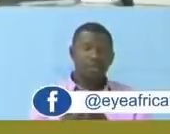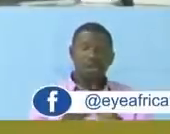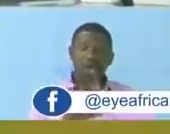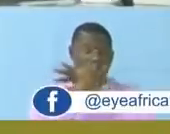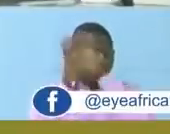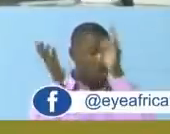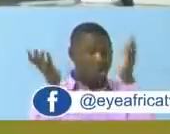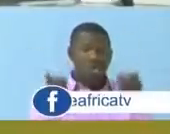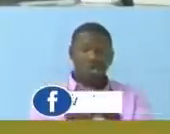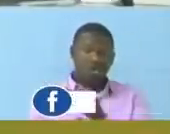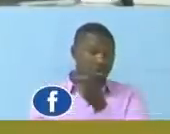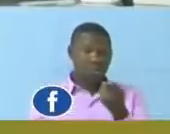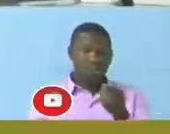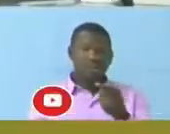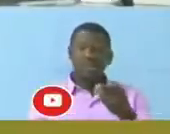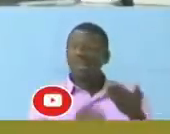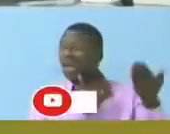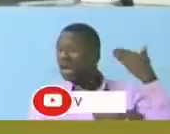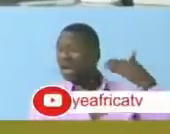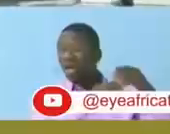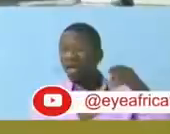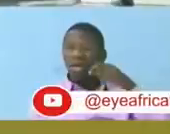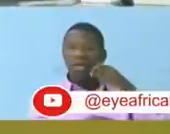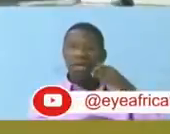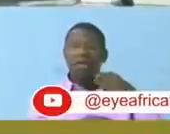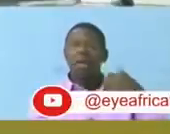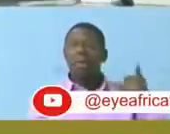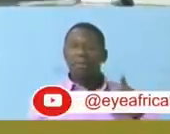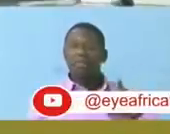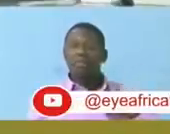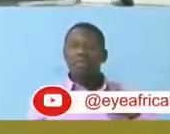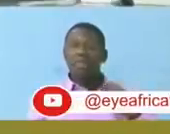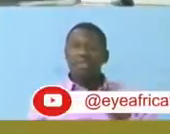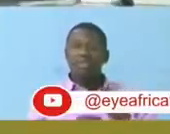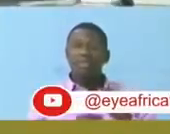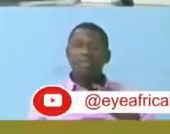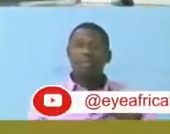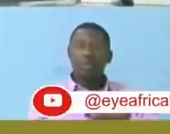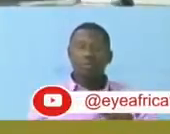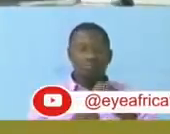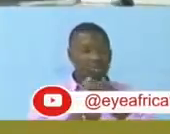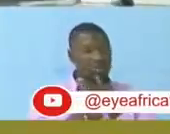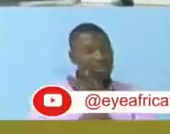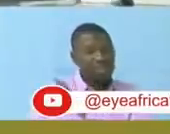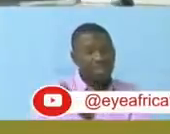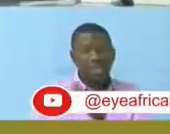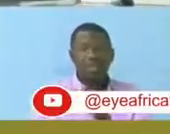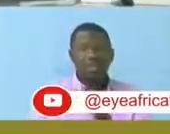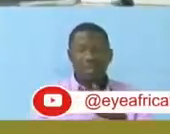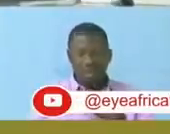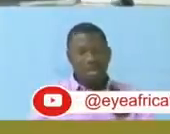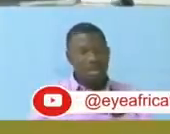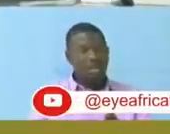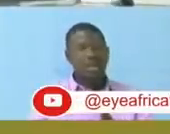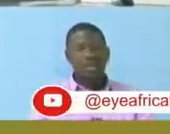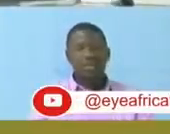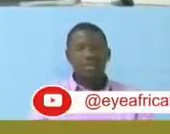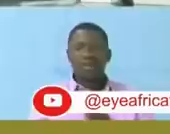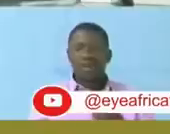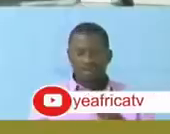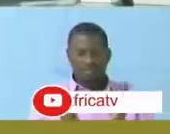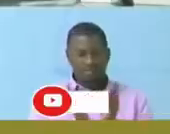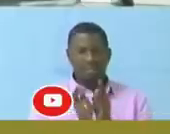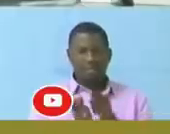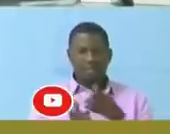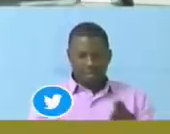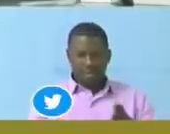even met one of them, being part of the officers here, just a few minutes ago. He came to greet